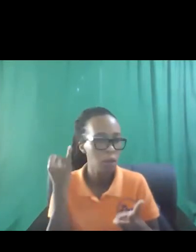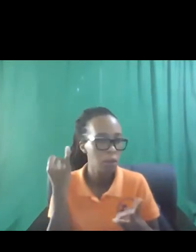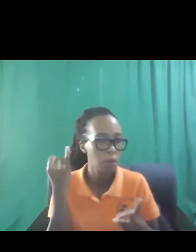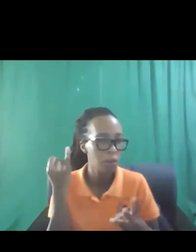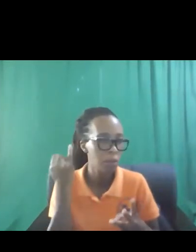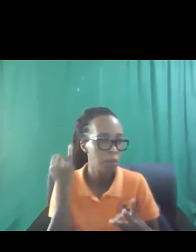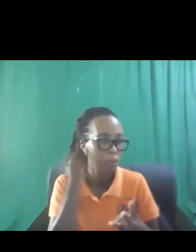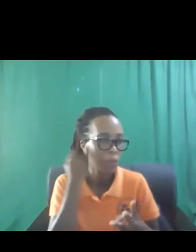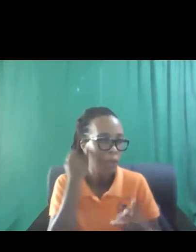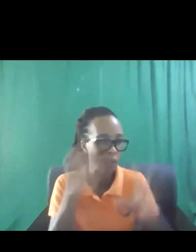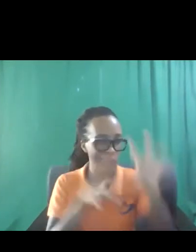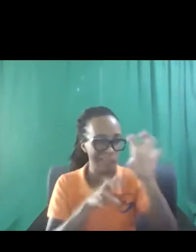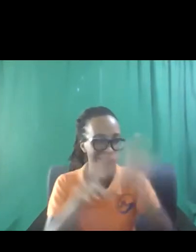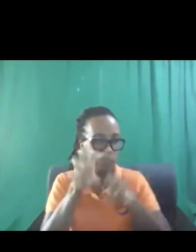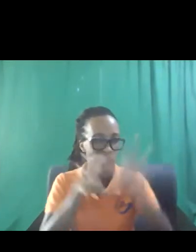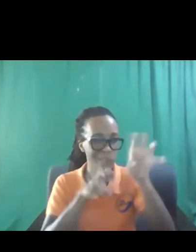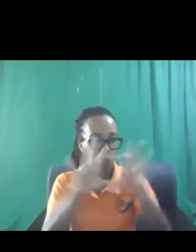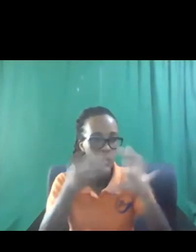have